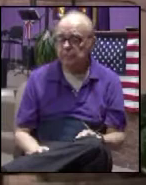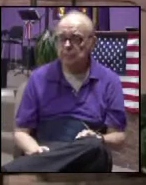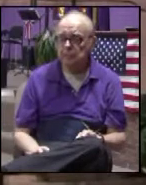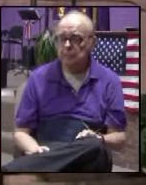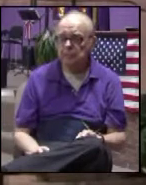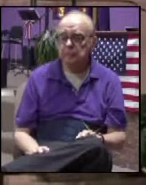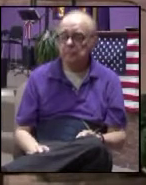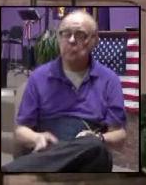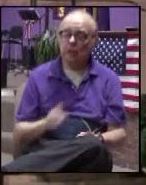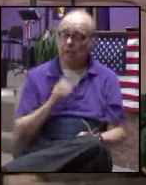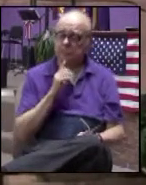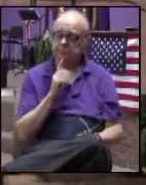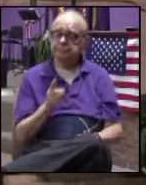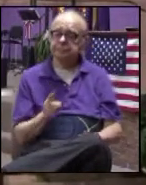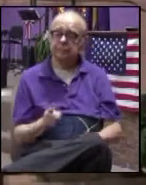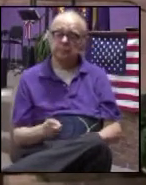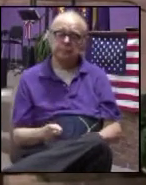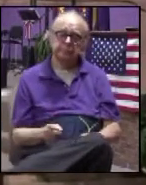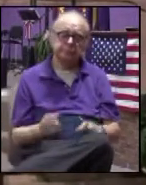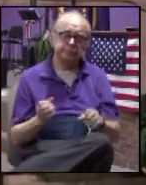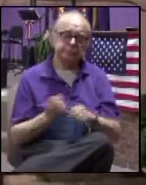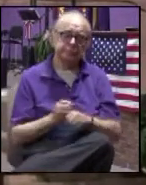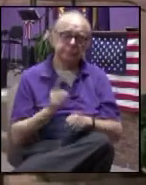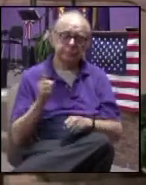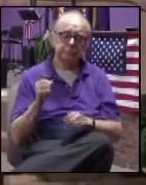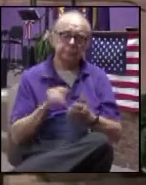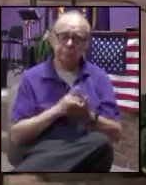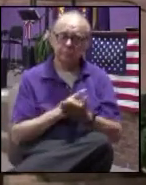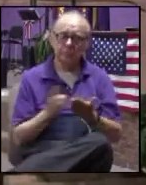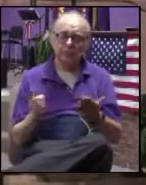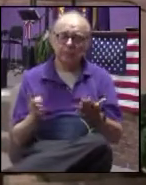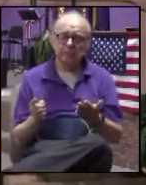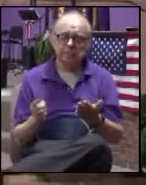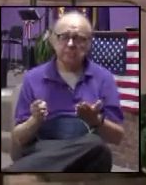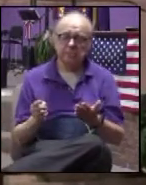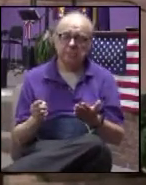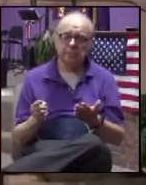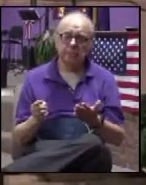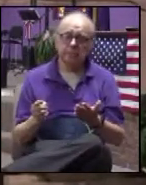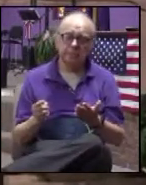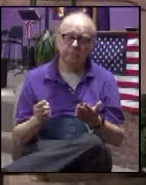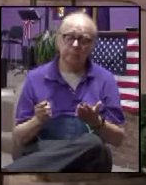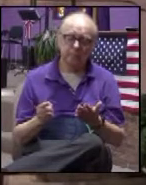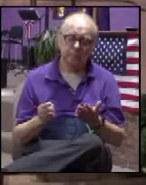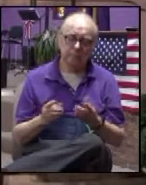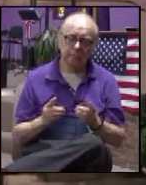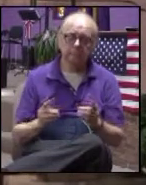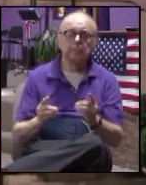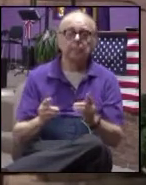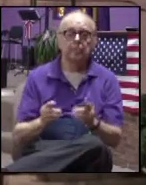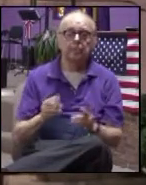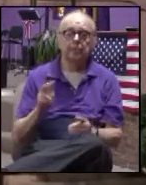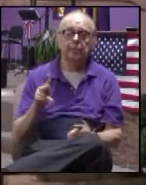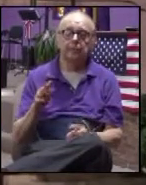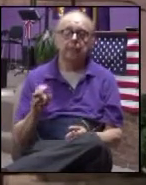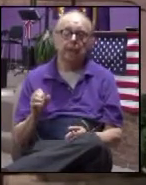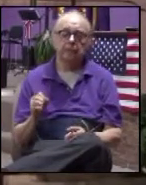As a matter of fact, I got one this week. It was during VBS,